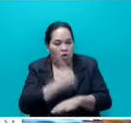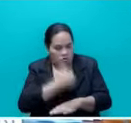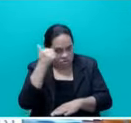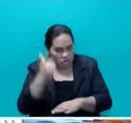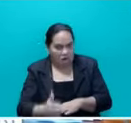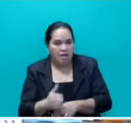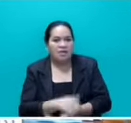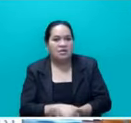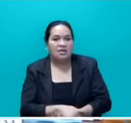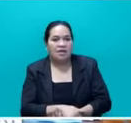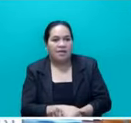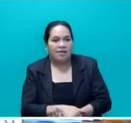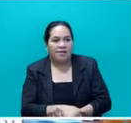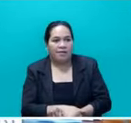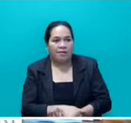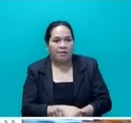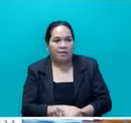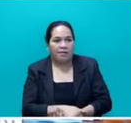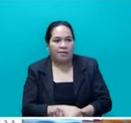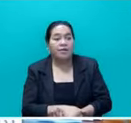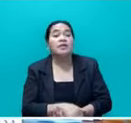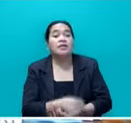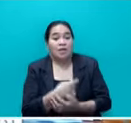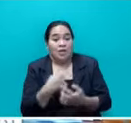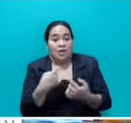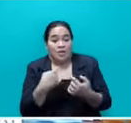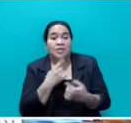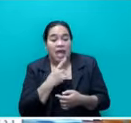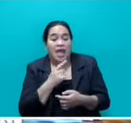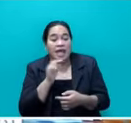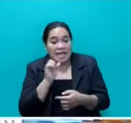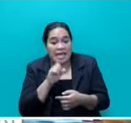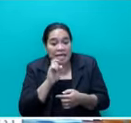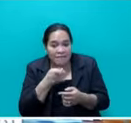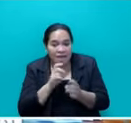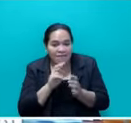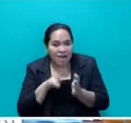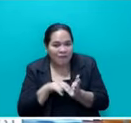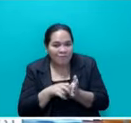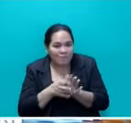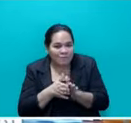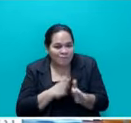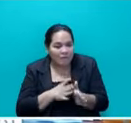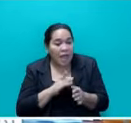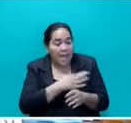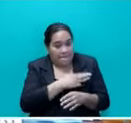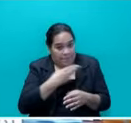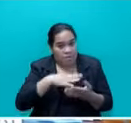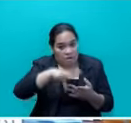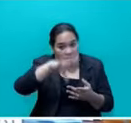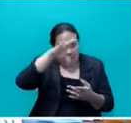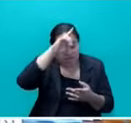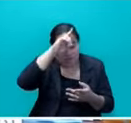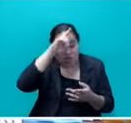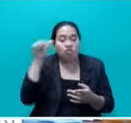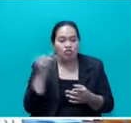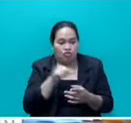register. So we are saying, wherever there's a vulnerability, the Ministry of Education for now should do a